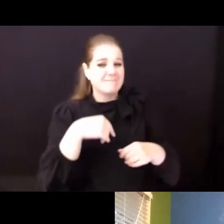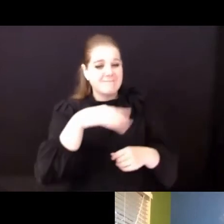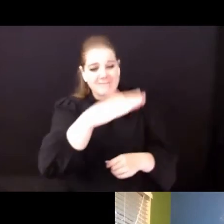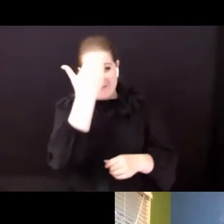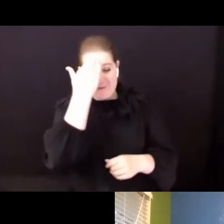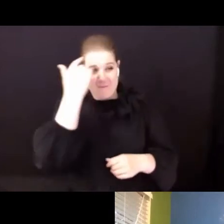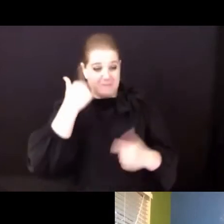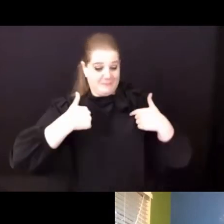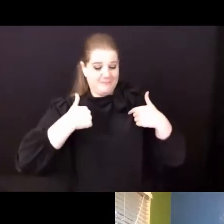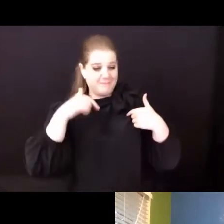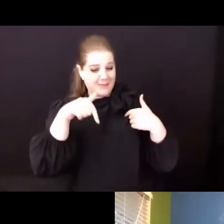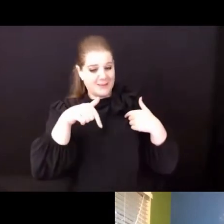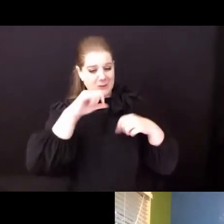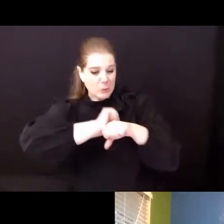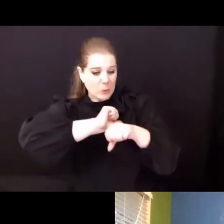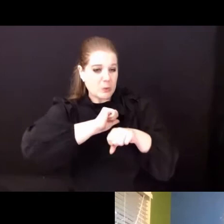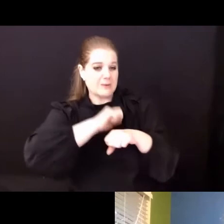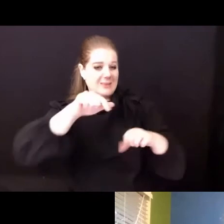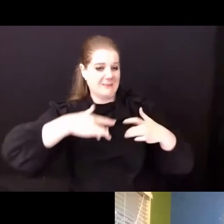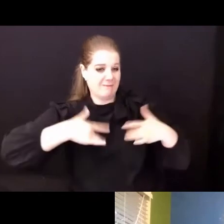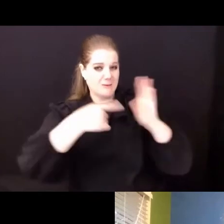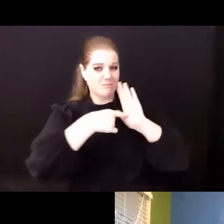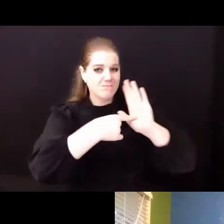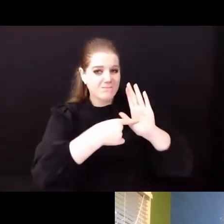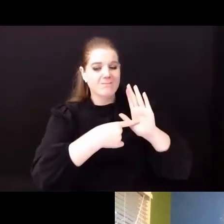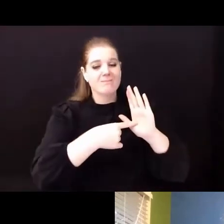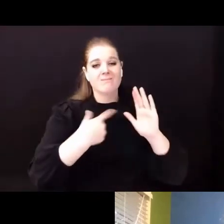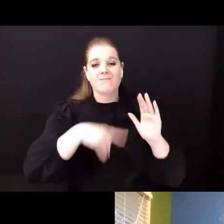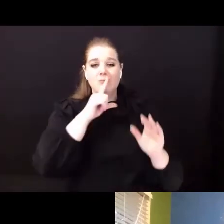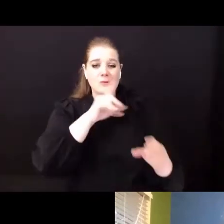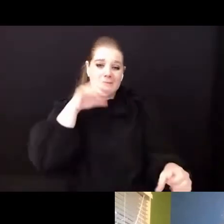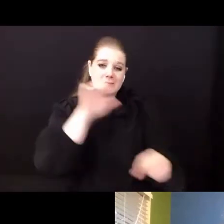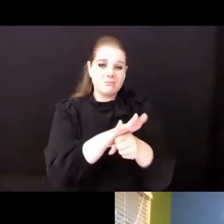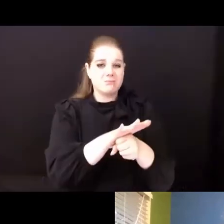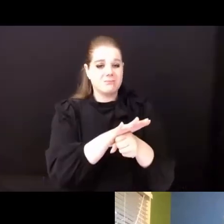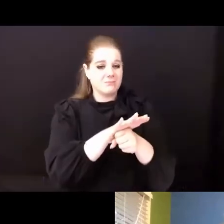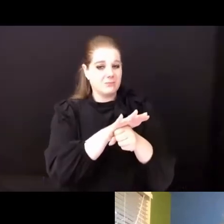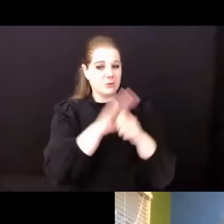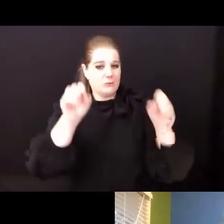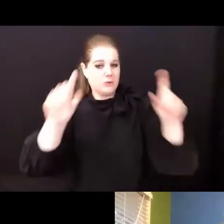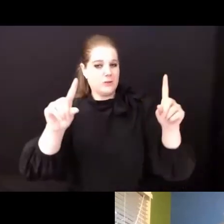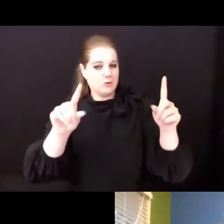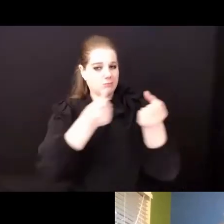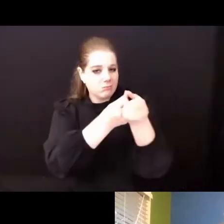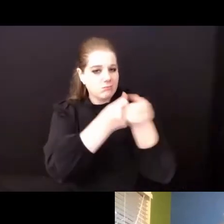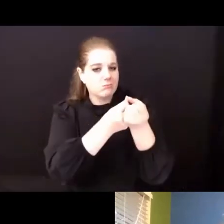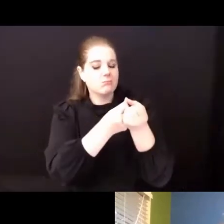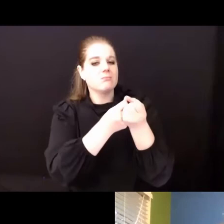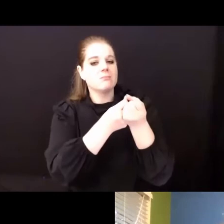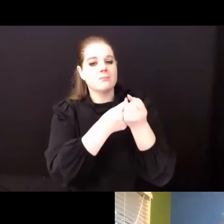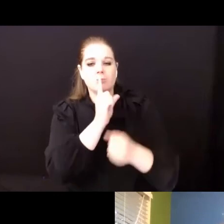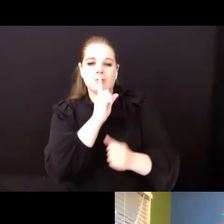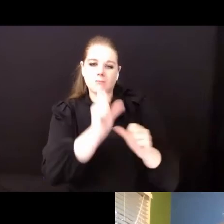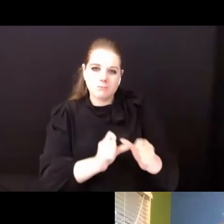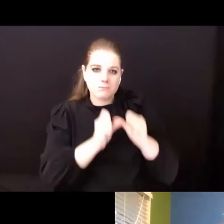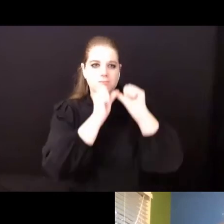this represents and the commitment to the education advocacy and really continuing to